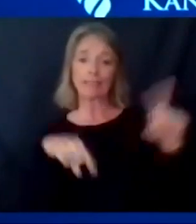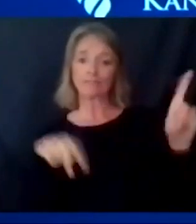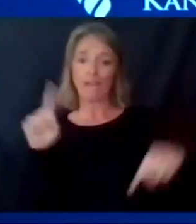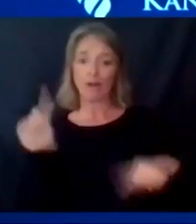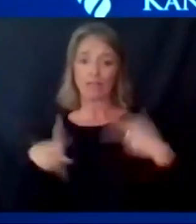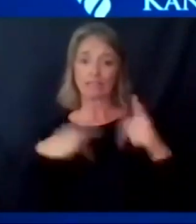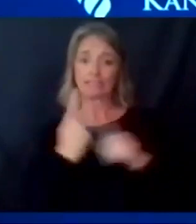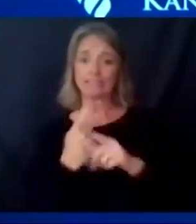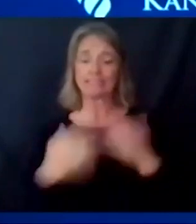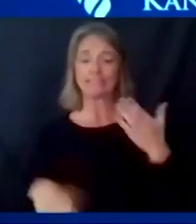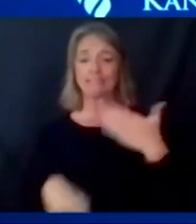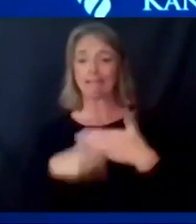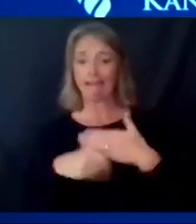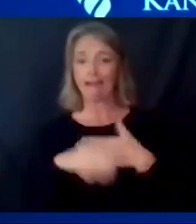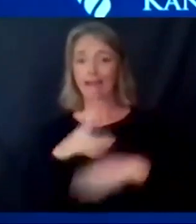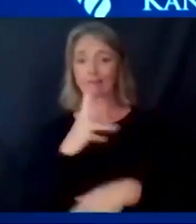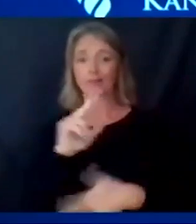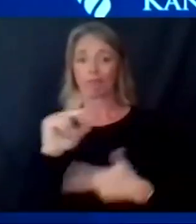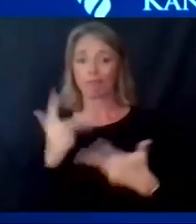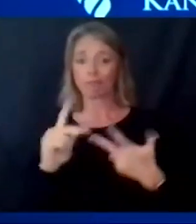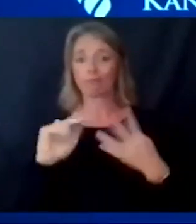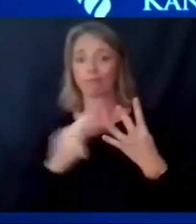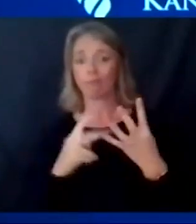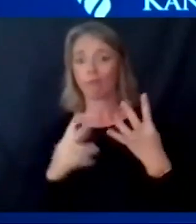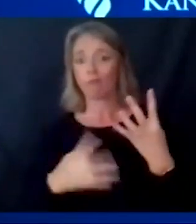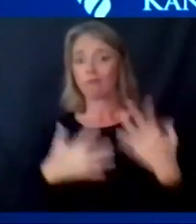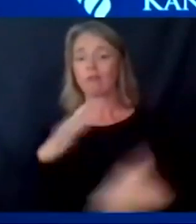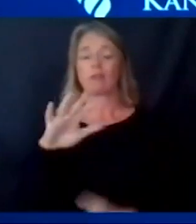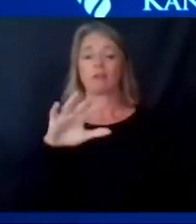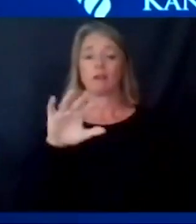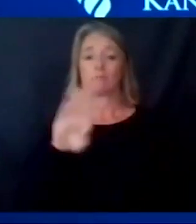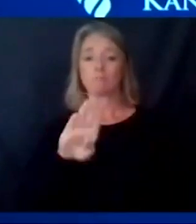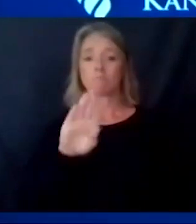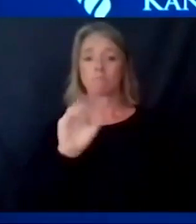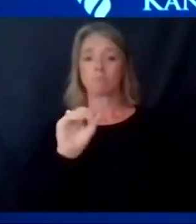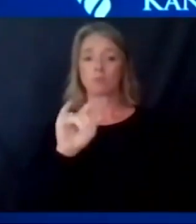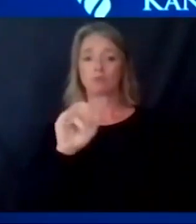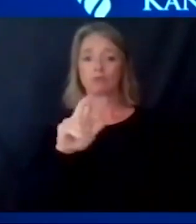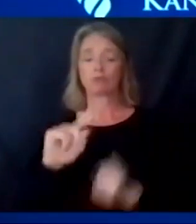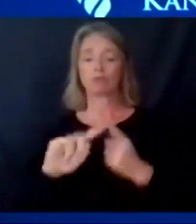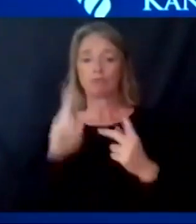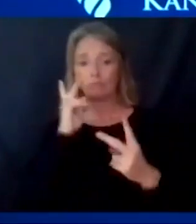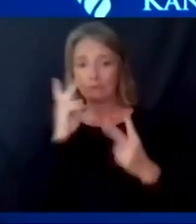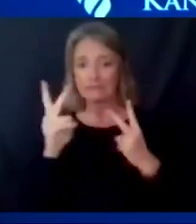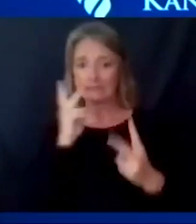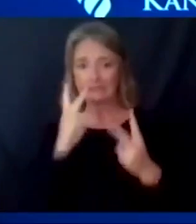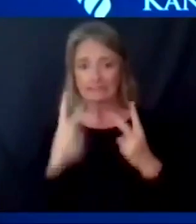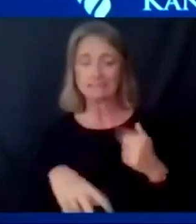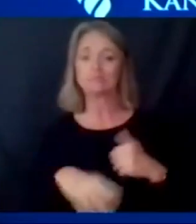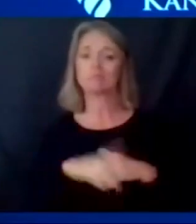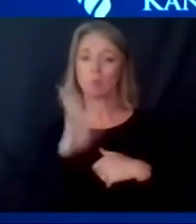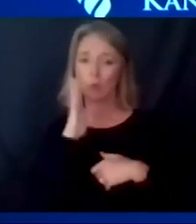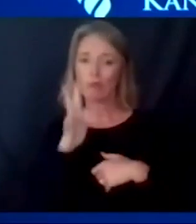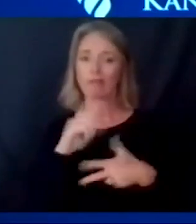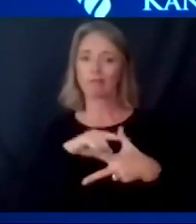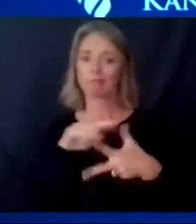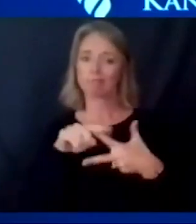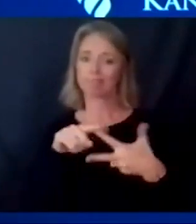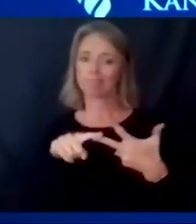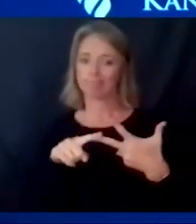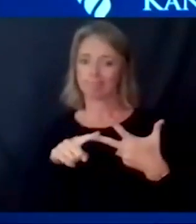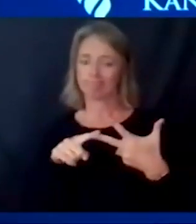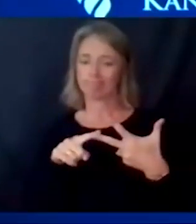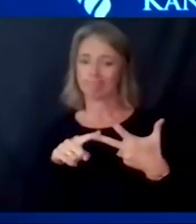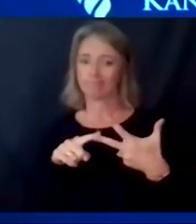you have all the defense you can need. And that's why you're going to see it with Moderna, Pfizer, and now the evidence is about J&J. Now,